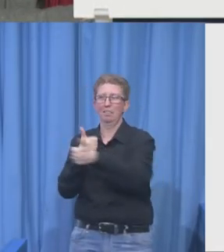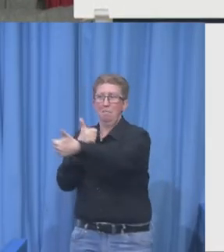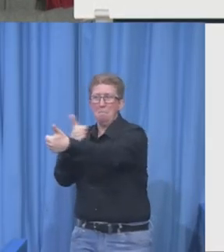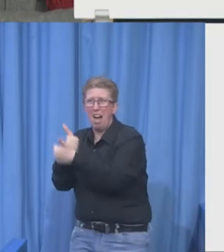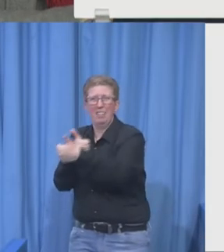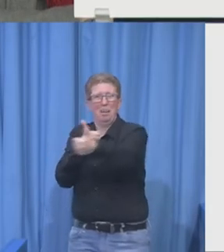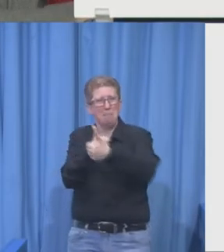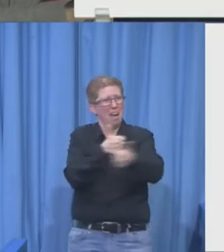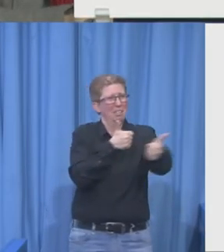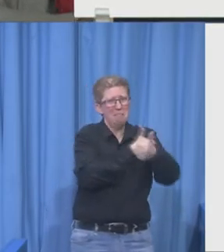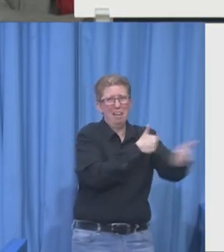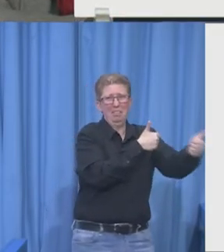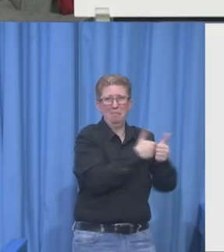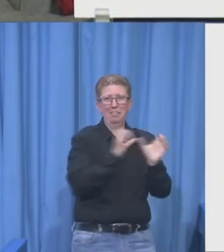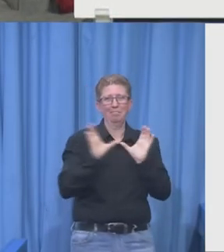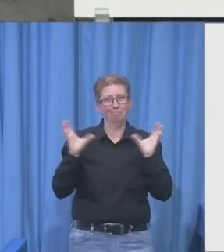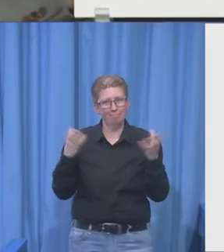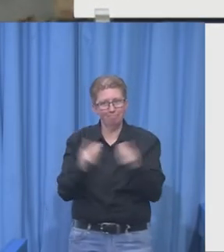impact.